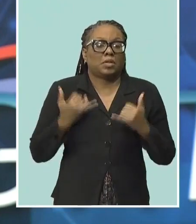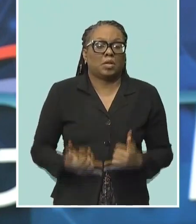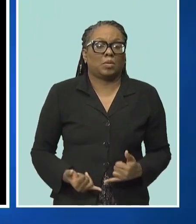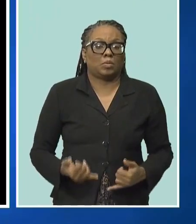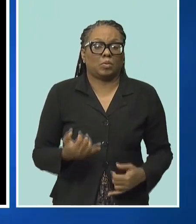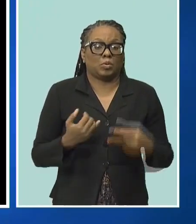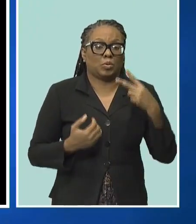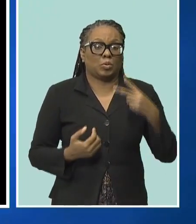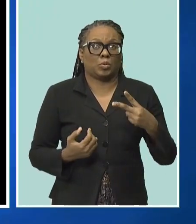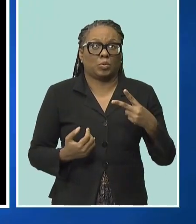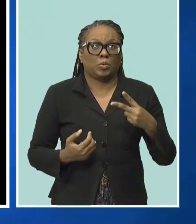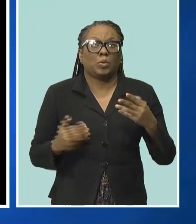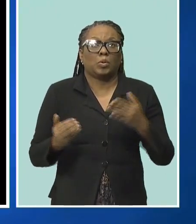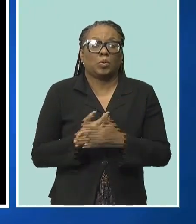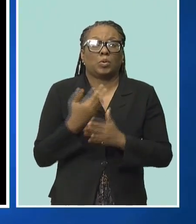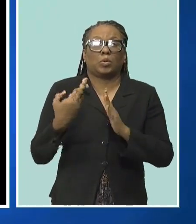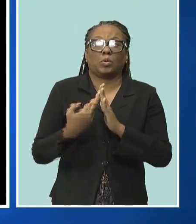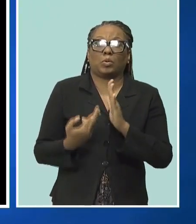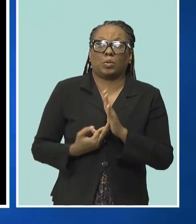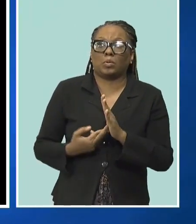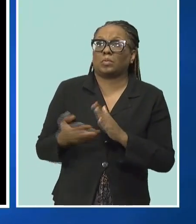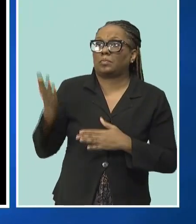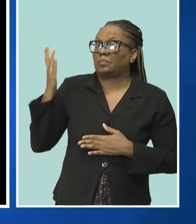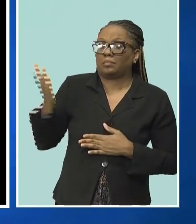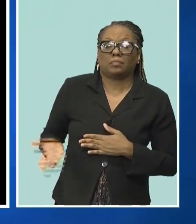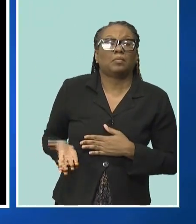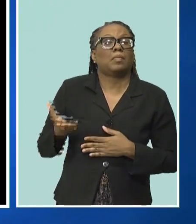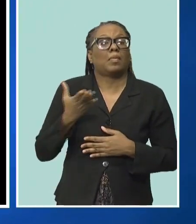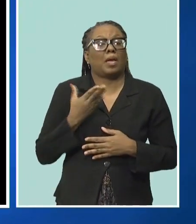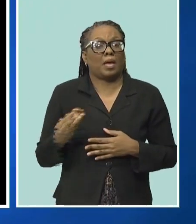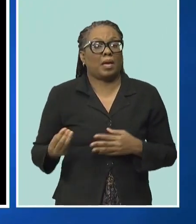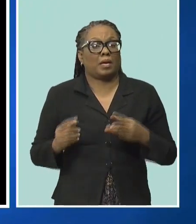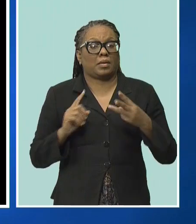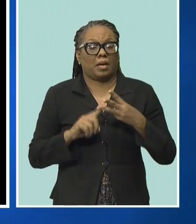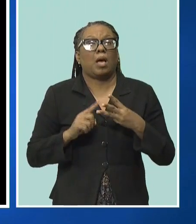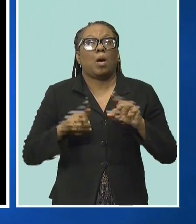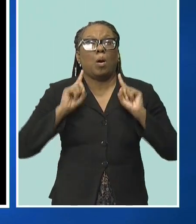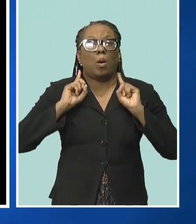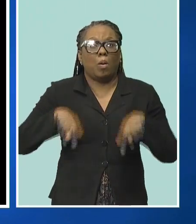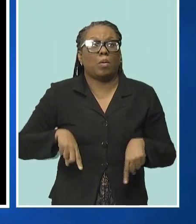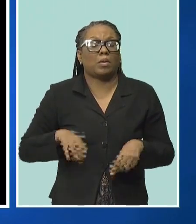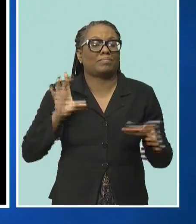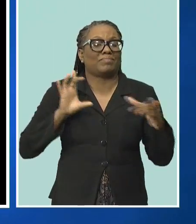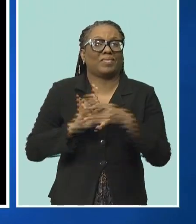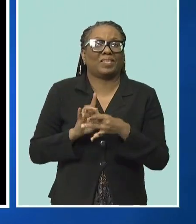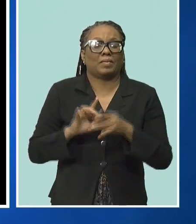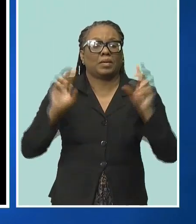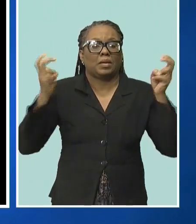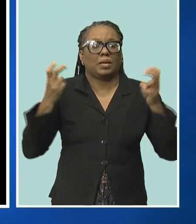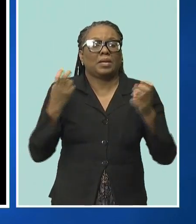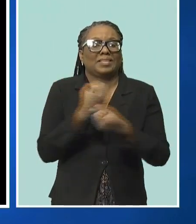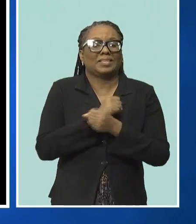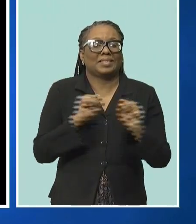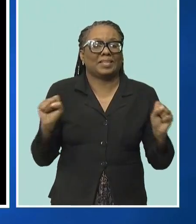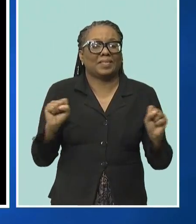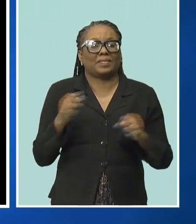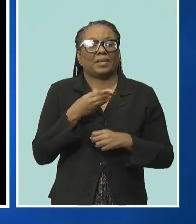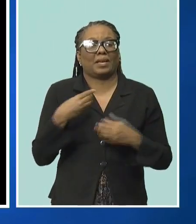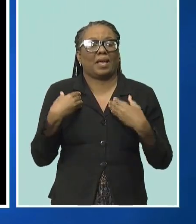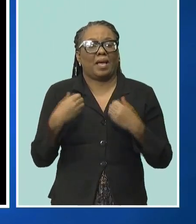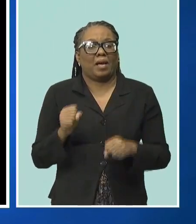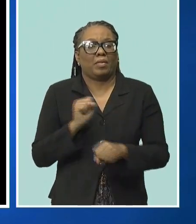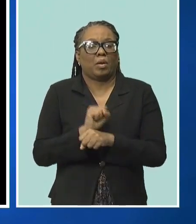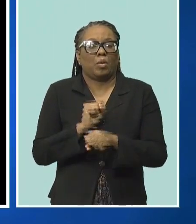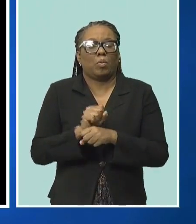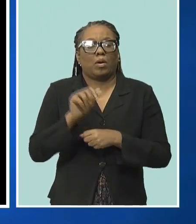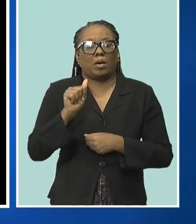There are now two new regulations and an order related to the Safety and Health at Work Act, or SHAW Act. They are the